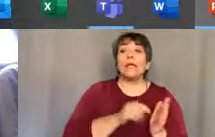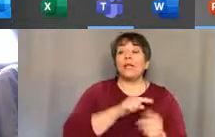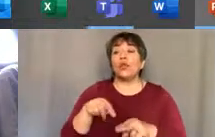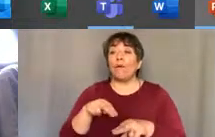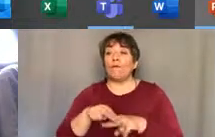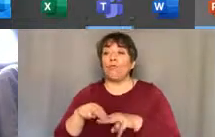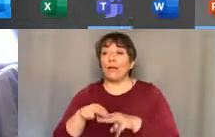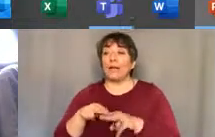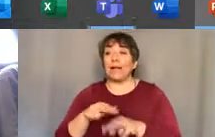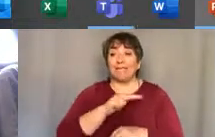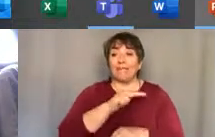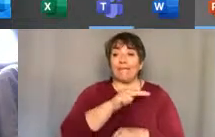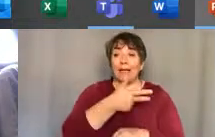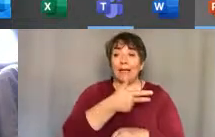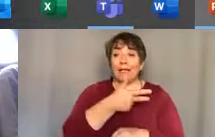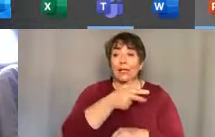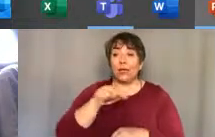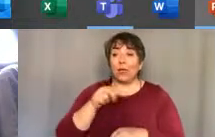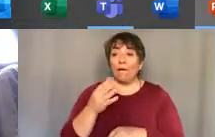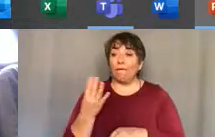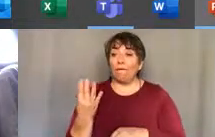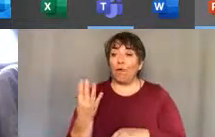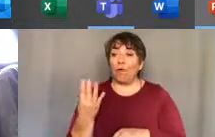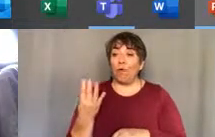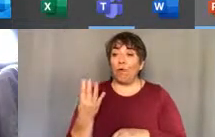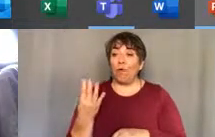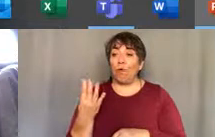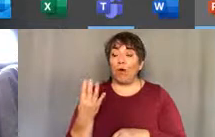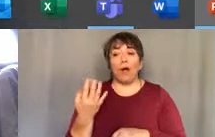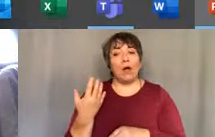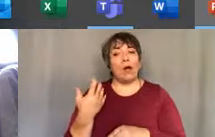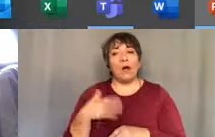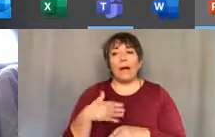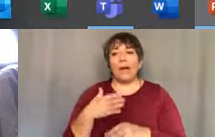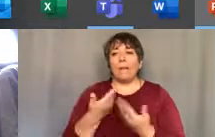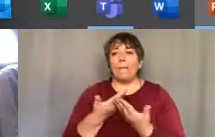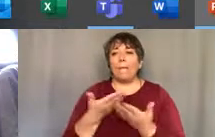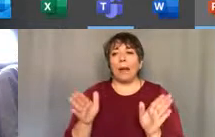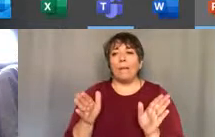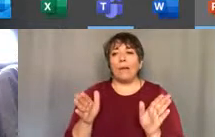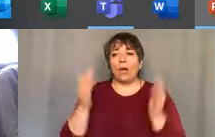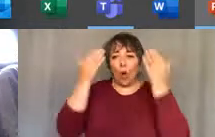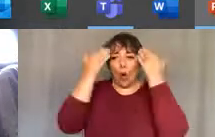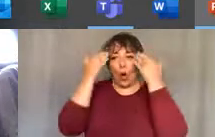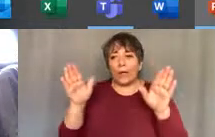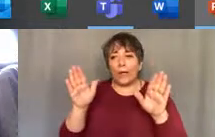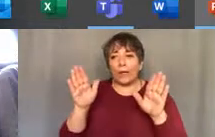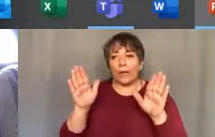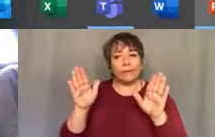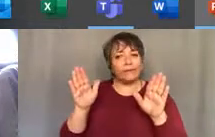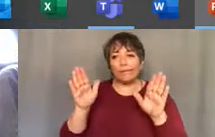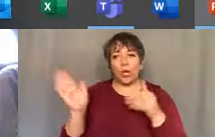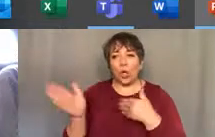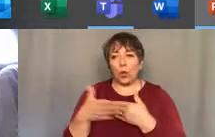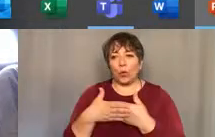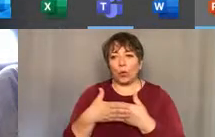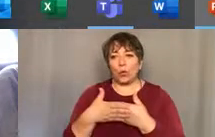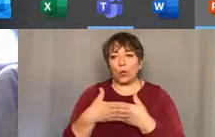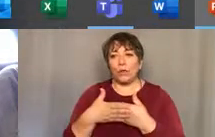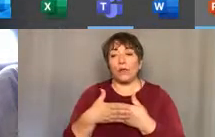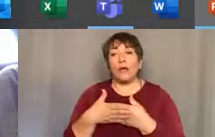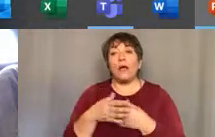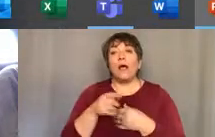4, excluding public holidays. And very similar to GP surgeries, our busiest times are at the beginning of the week. And